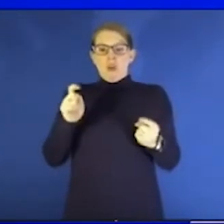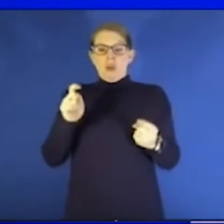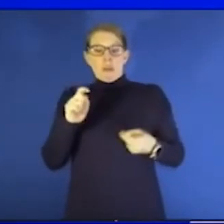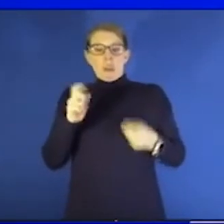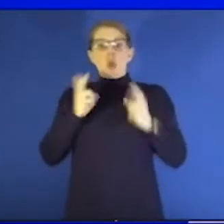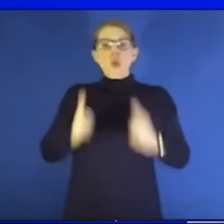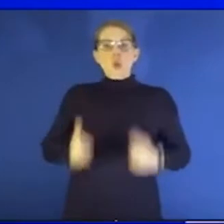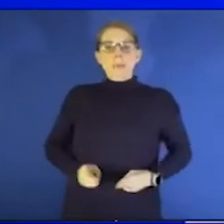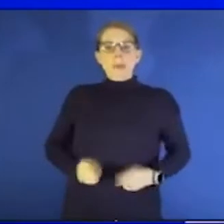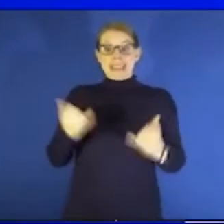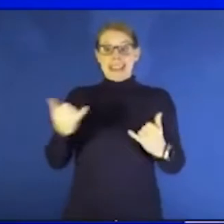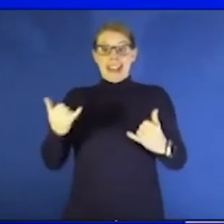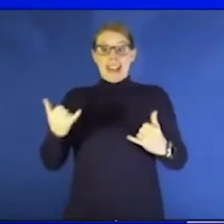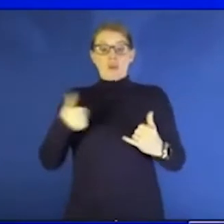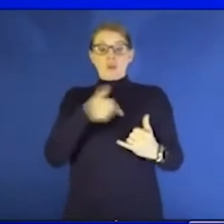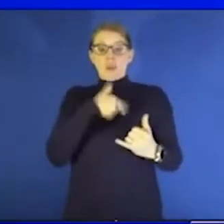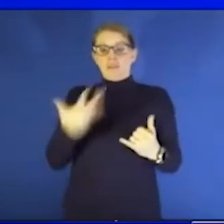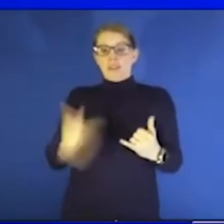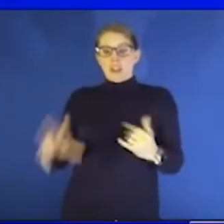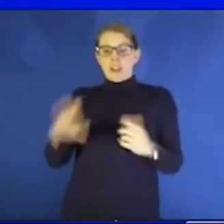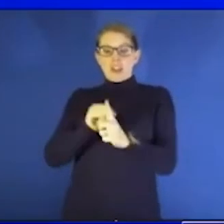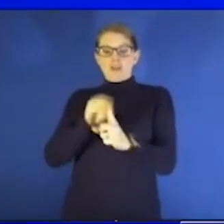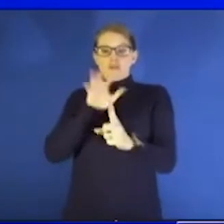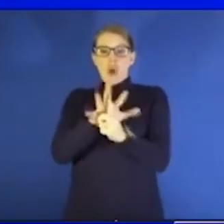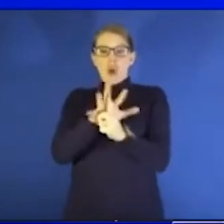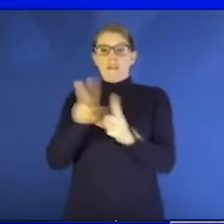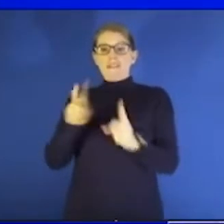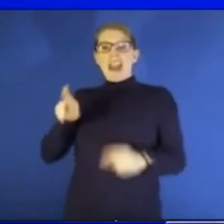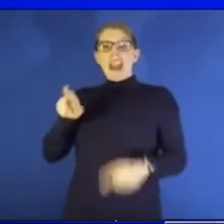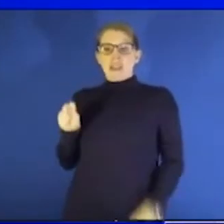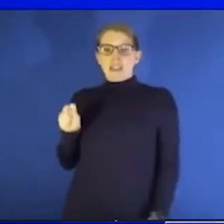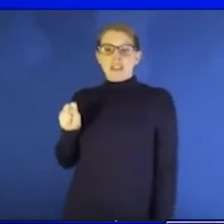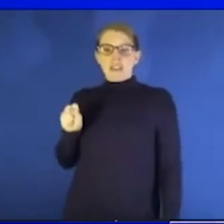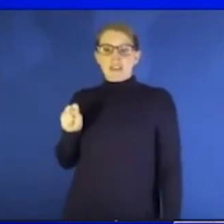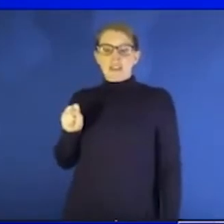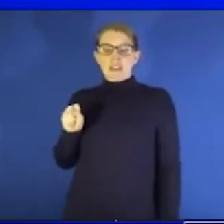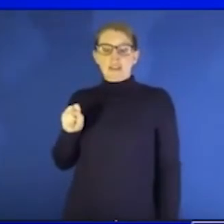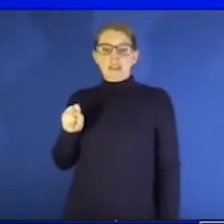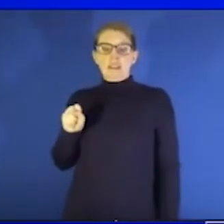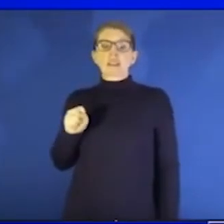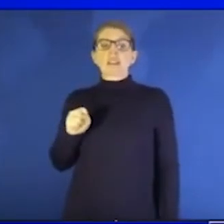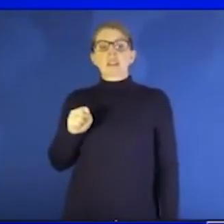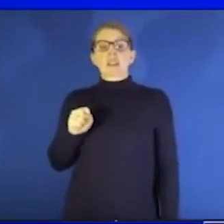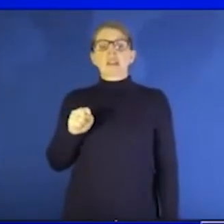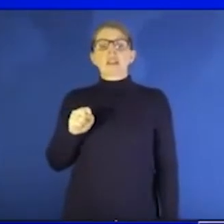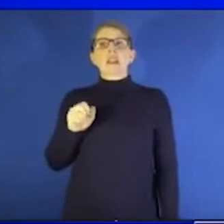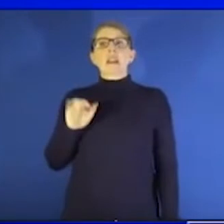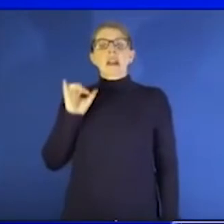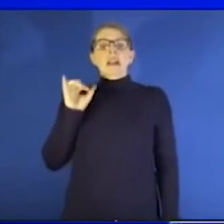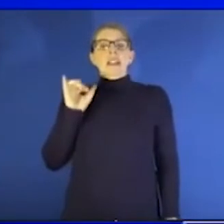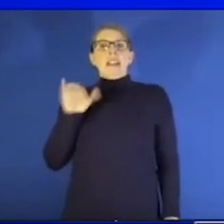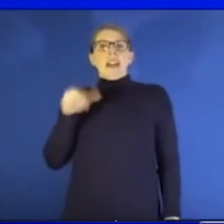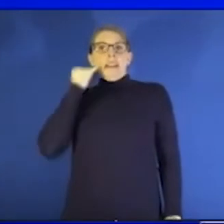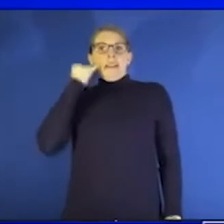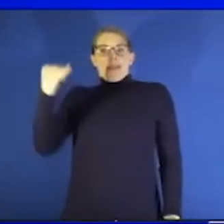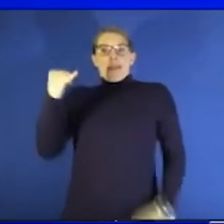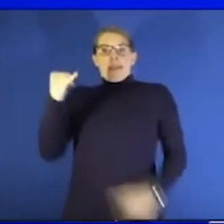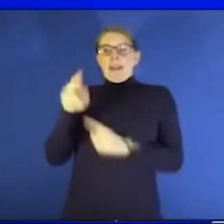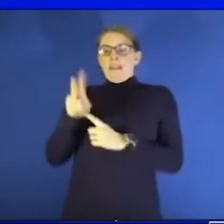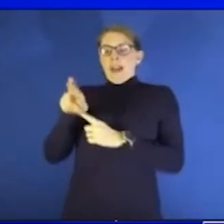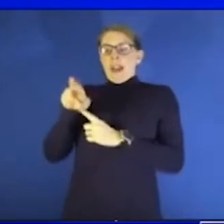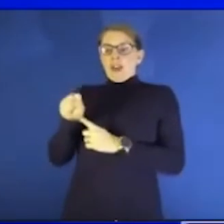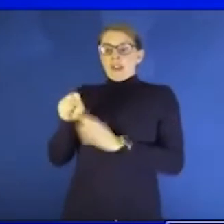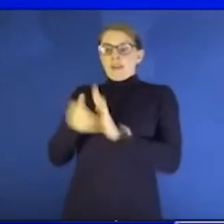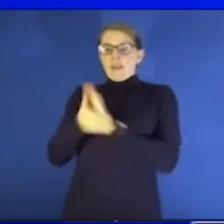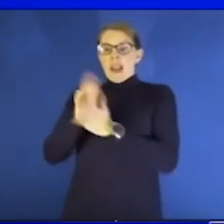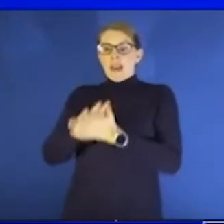now that we've had exposure to this virus. That notion of the virus becomes less virulent, that was